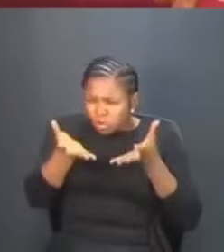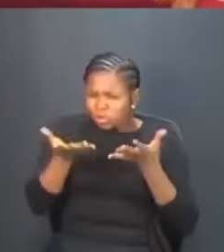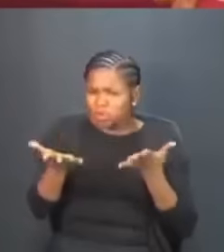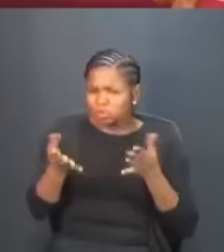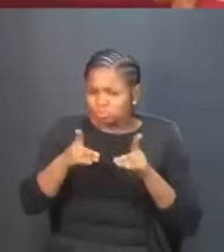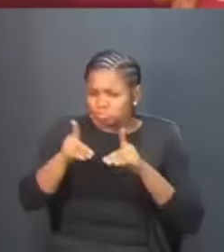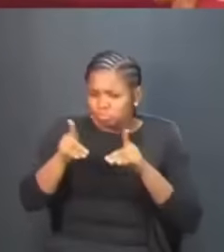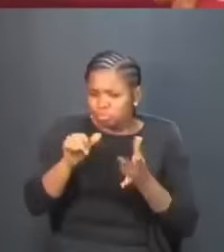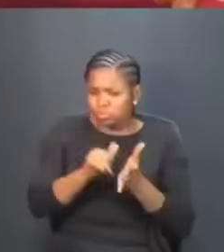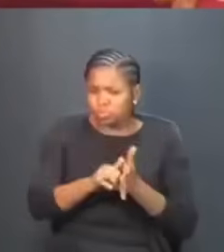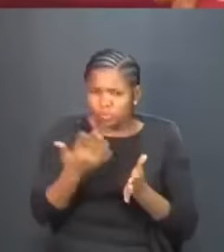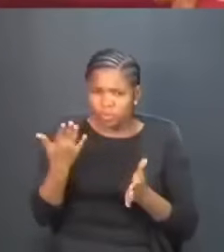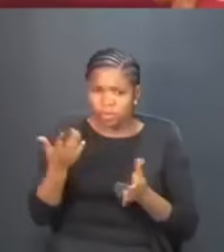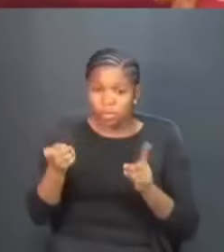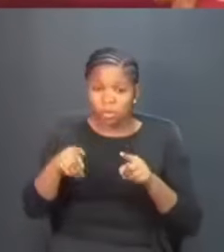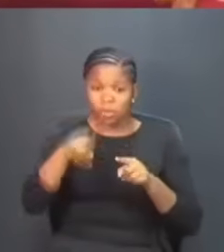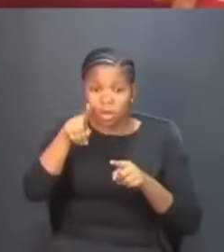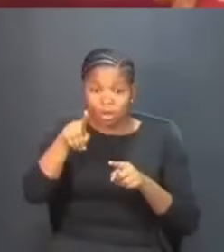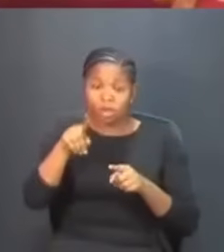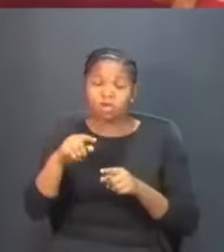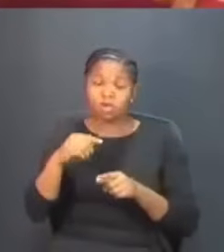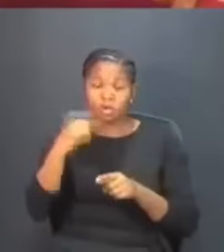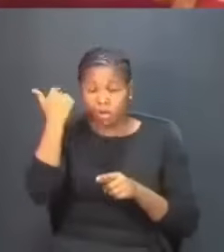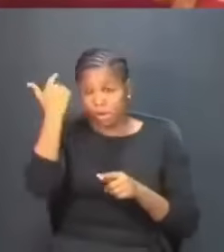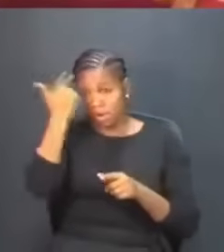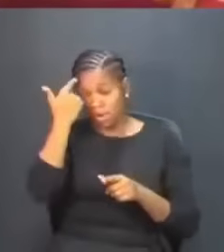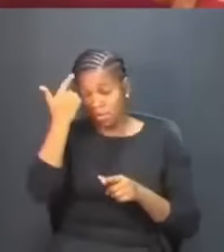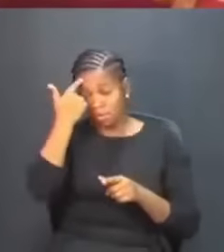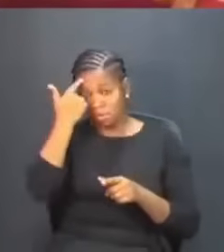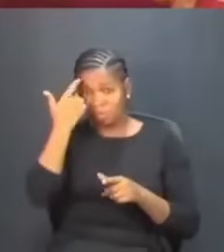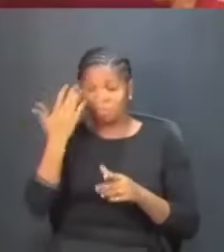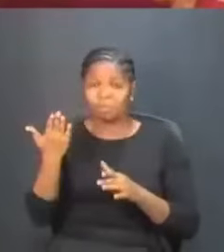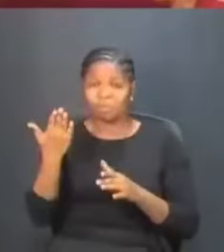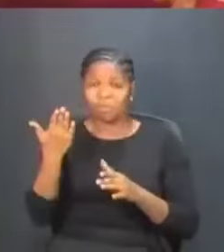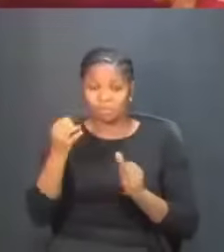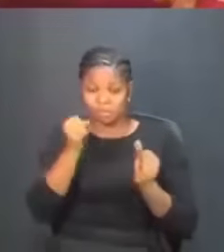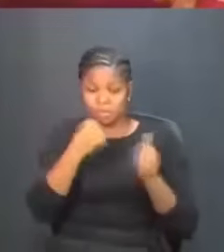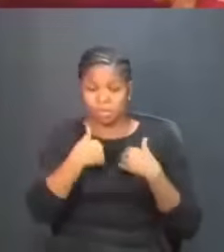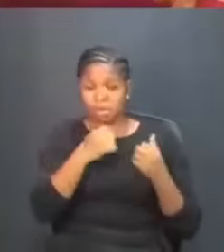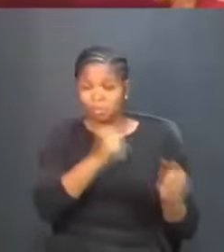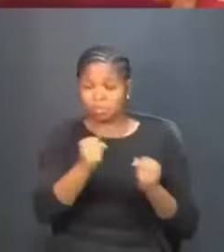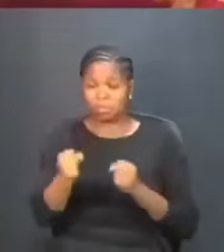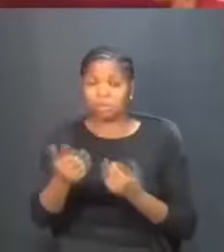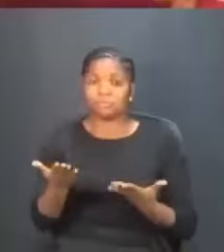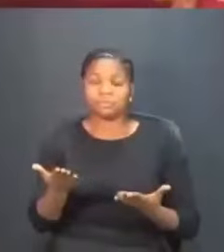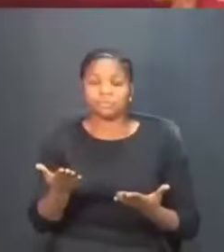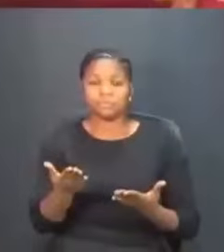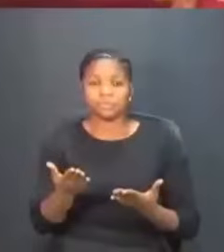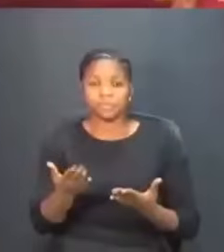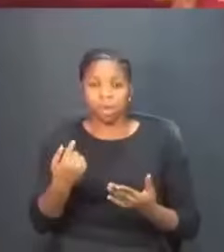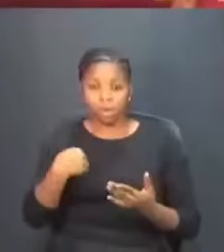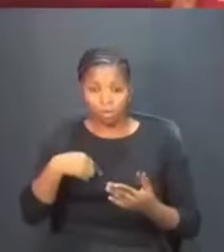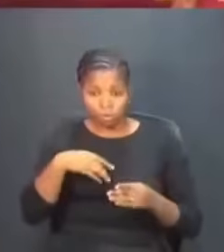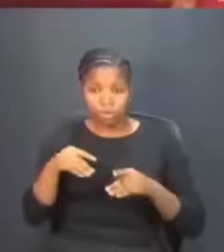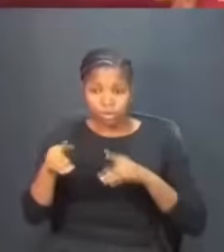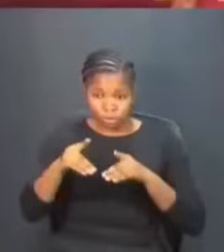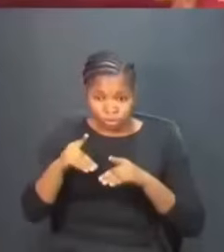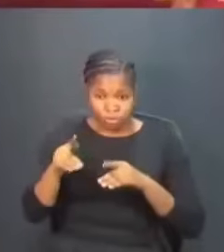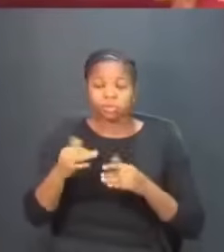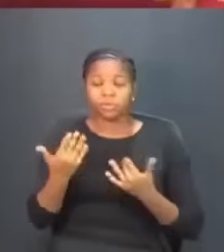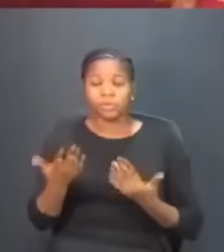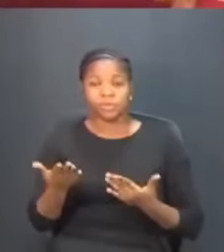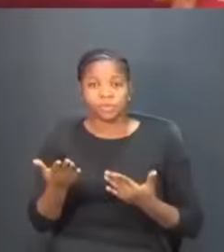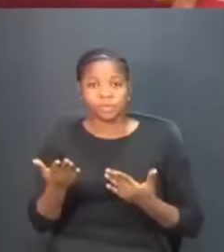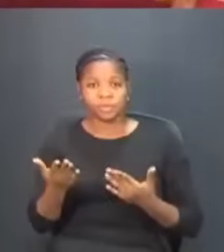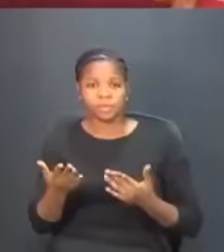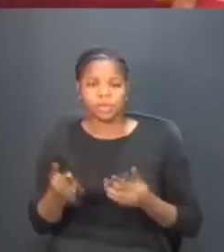You never do that. You never did it. Today we are doing it. We are doing it. We are adding value, and we are saying now. Let me